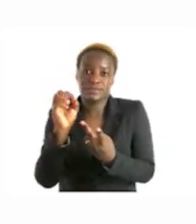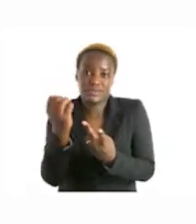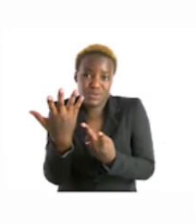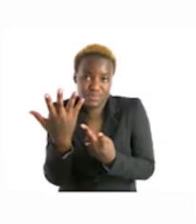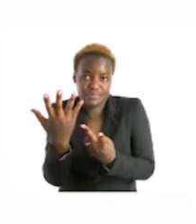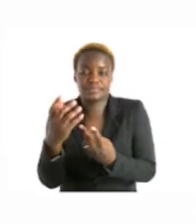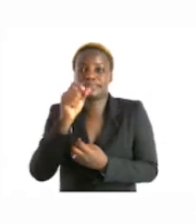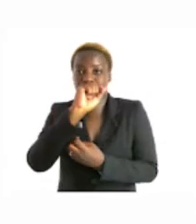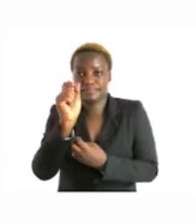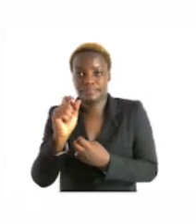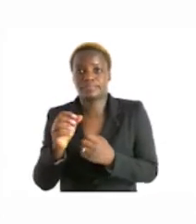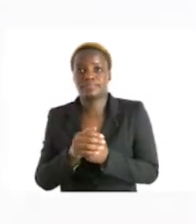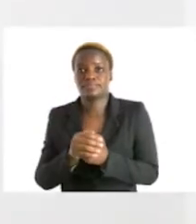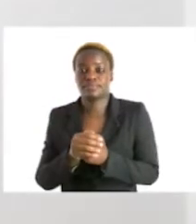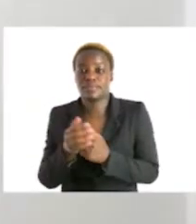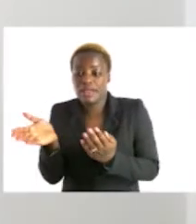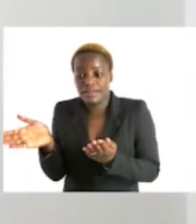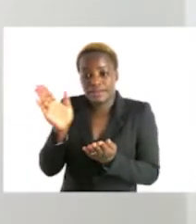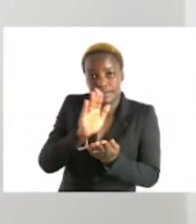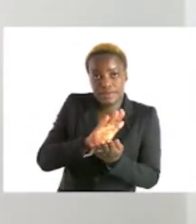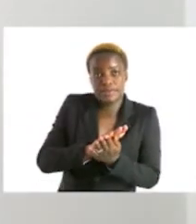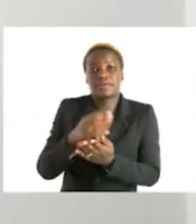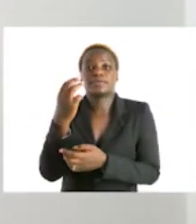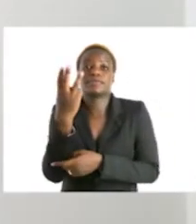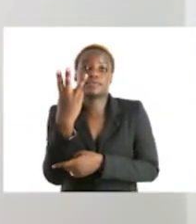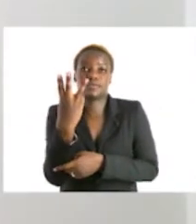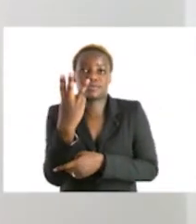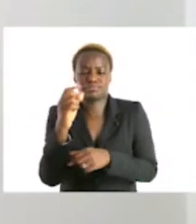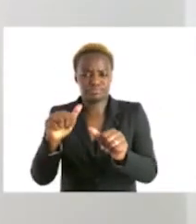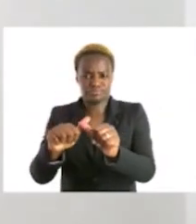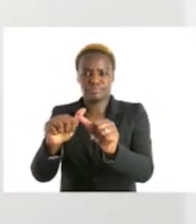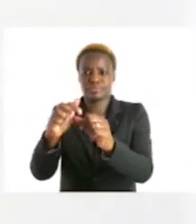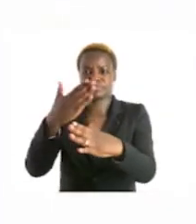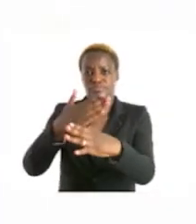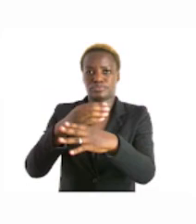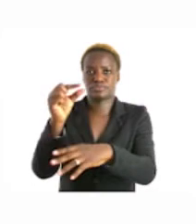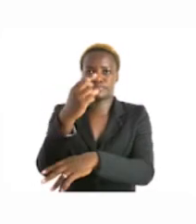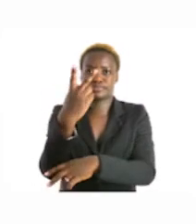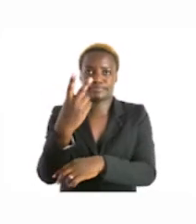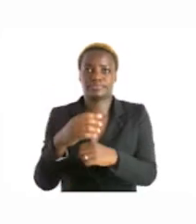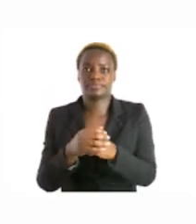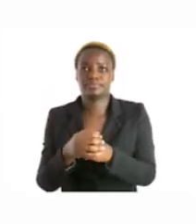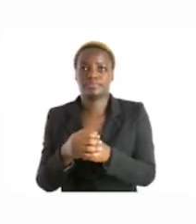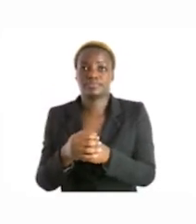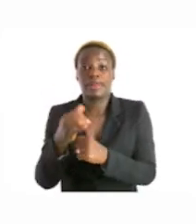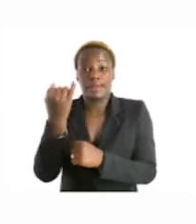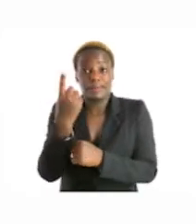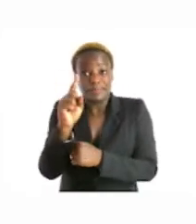Now I would like for you to turn to page 3. It's still grade 2 level, okay? But for now